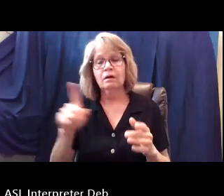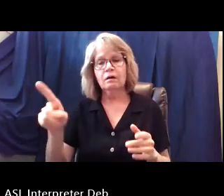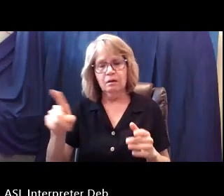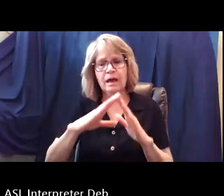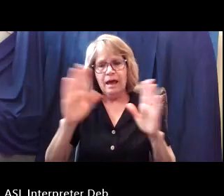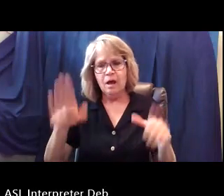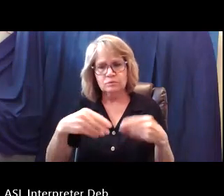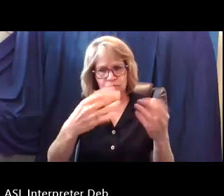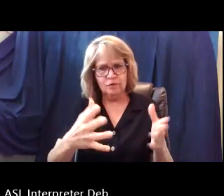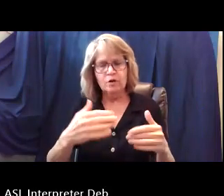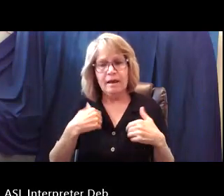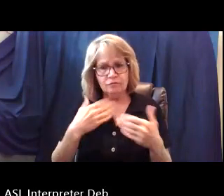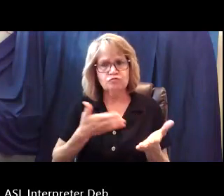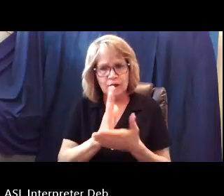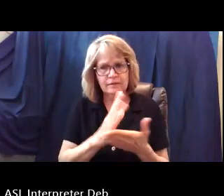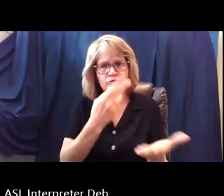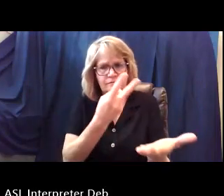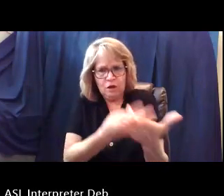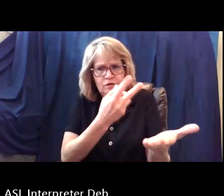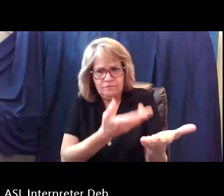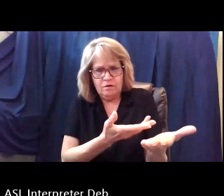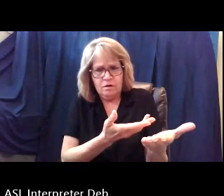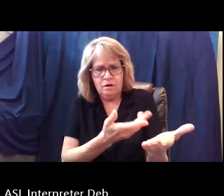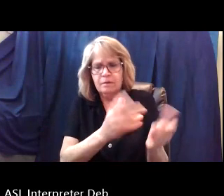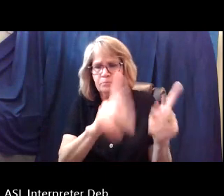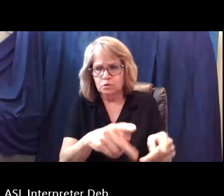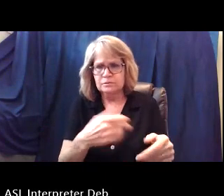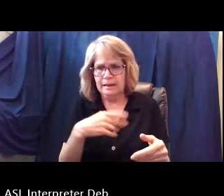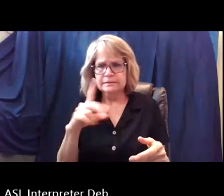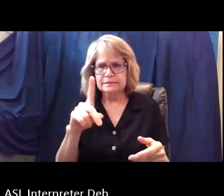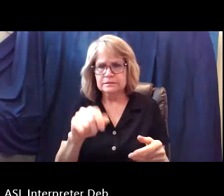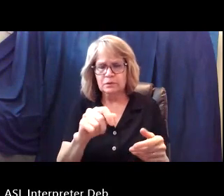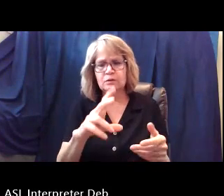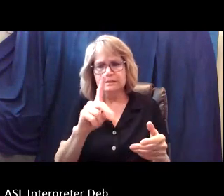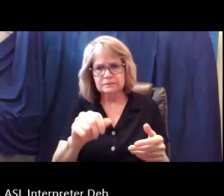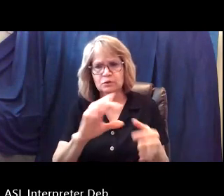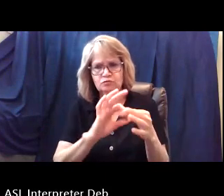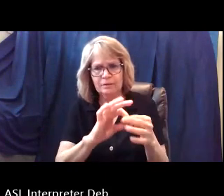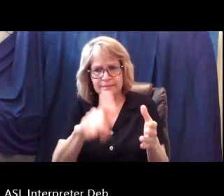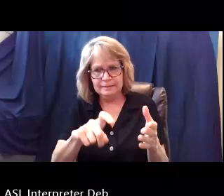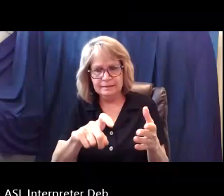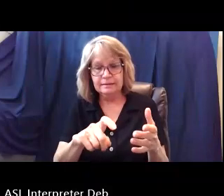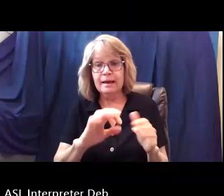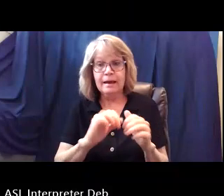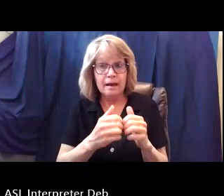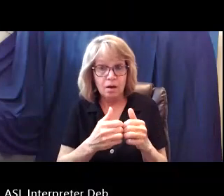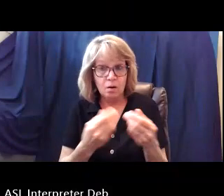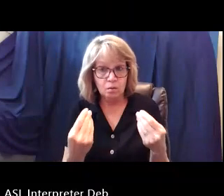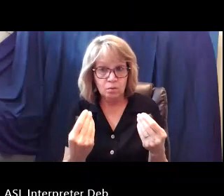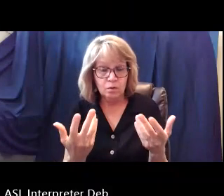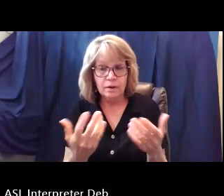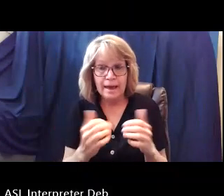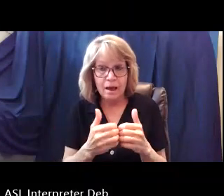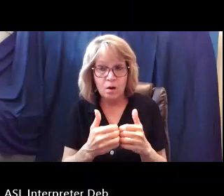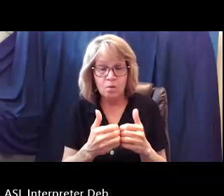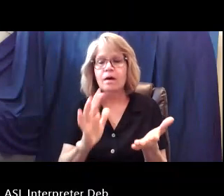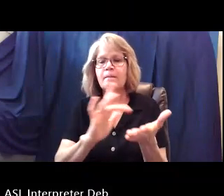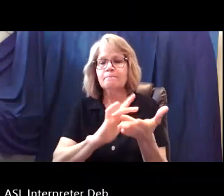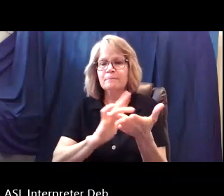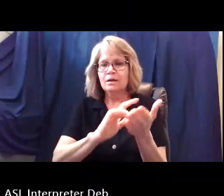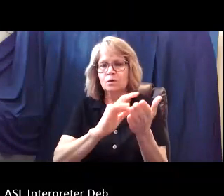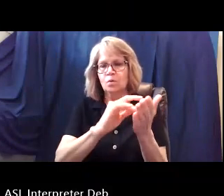that someone does have a disability and a disability-related need. And that often comes in the form of a medical note